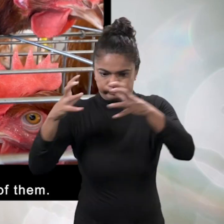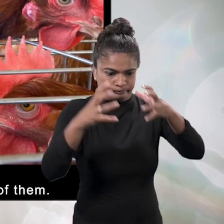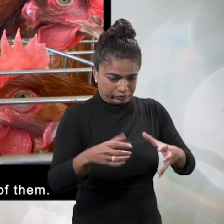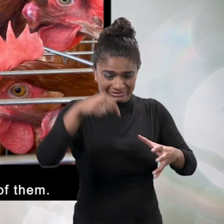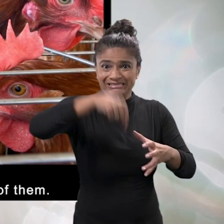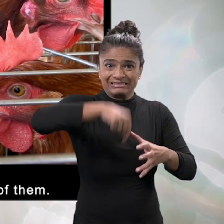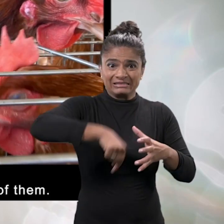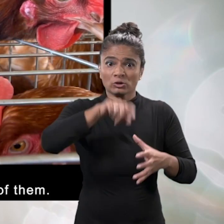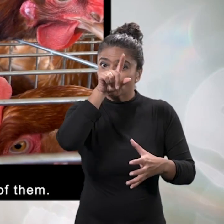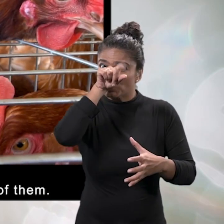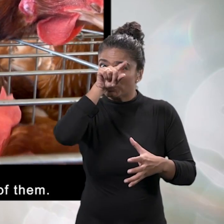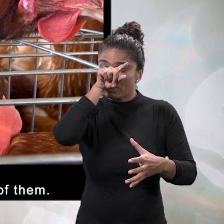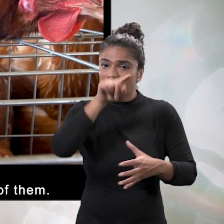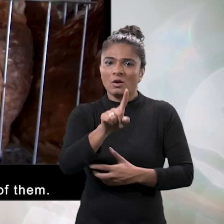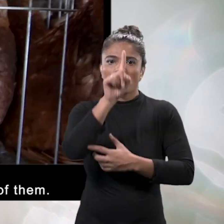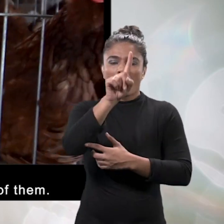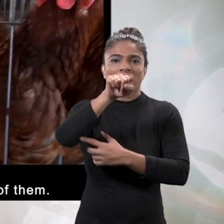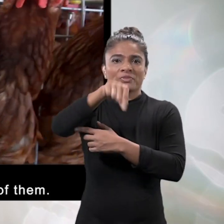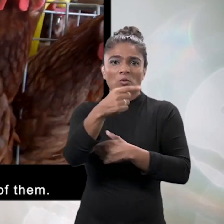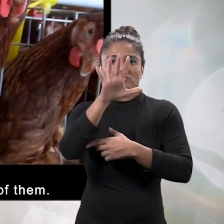eziwu-3,000 zifika ngokwehlukana.